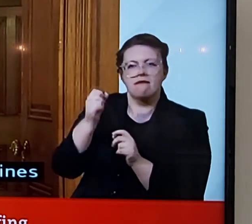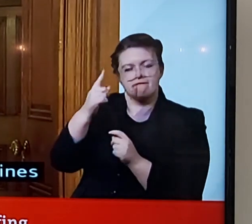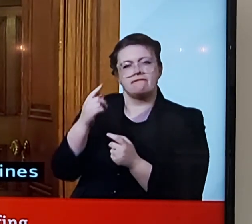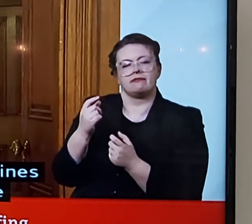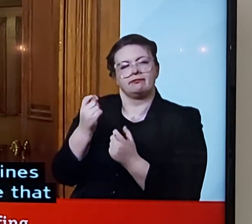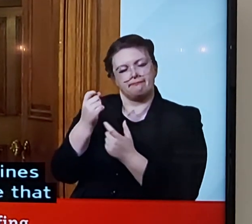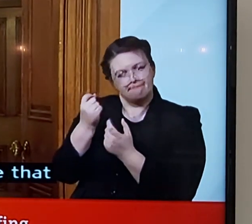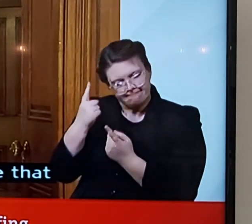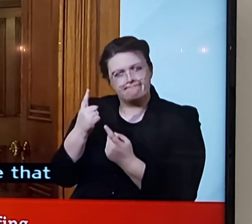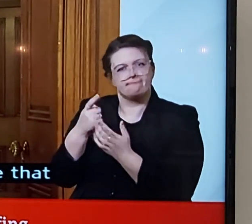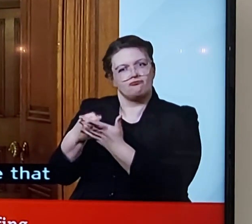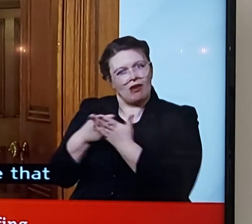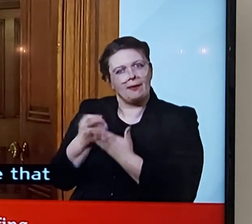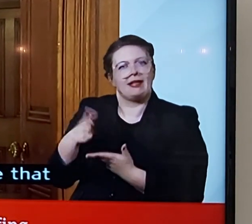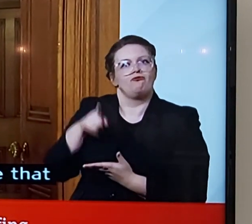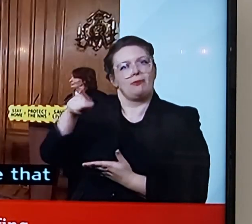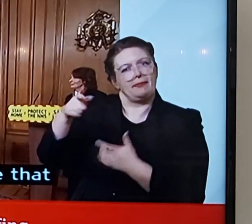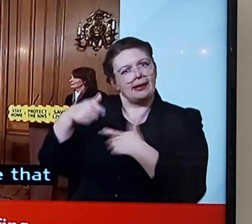also good.